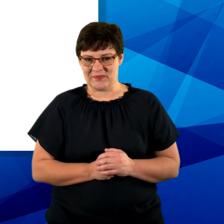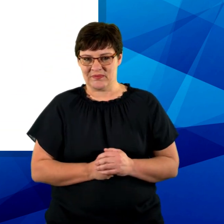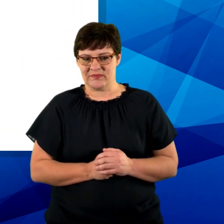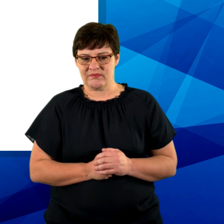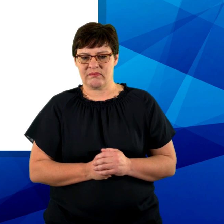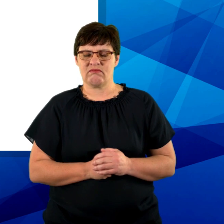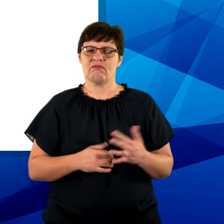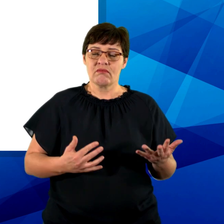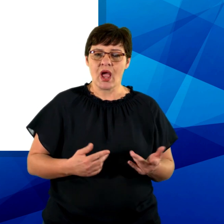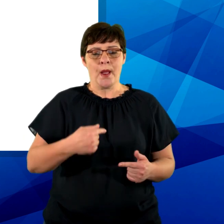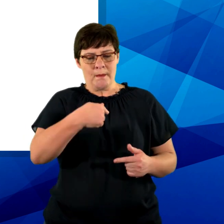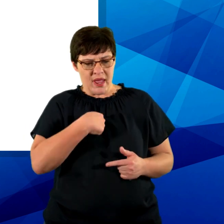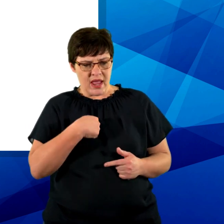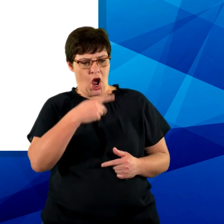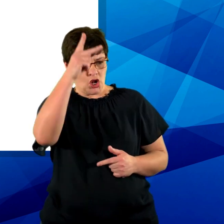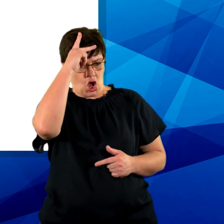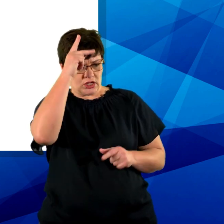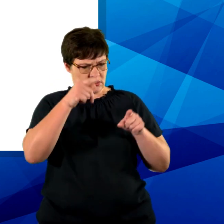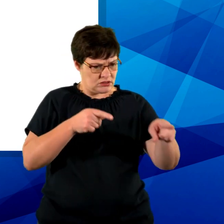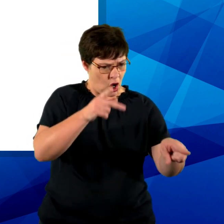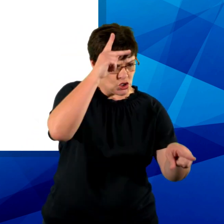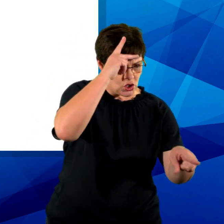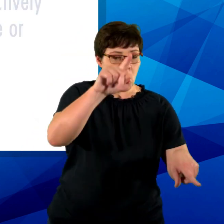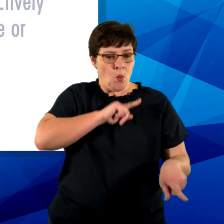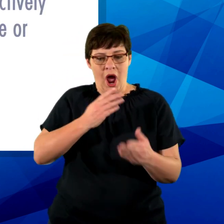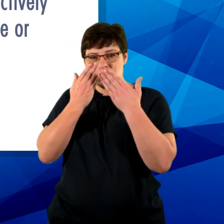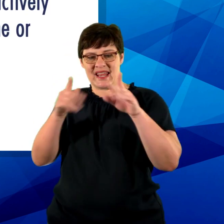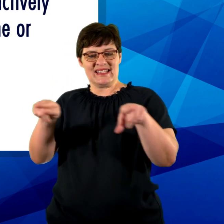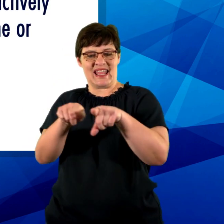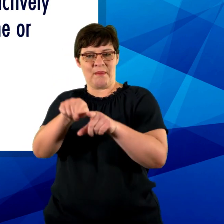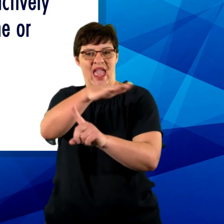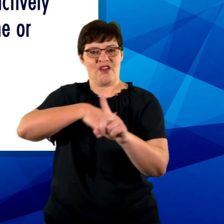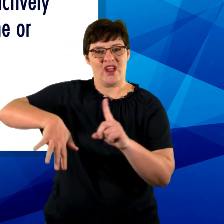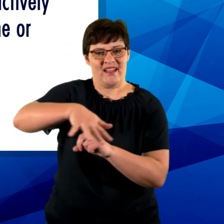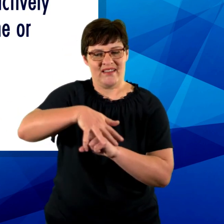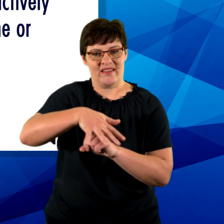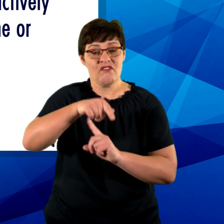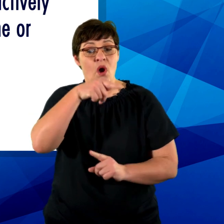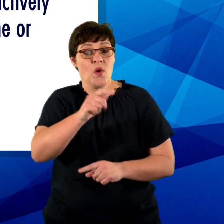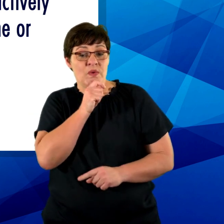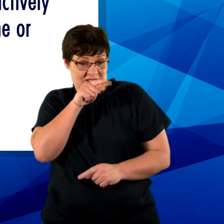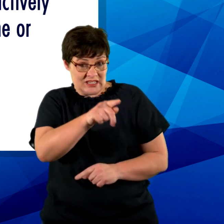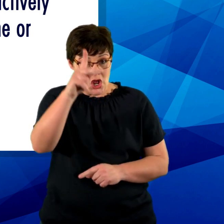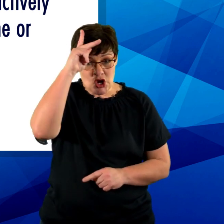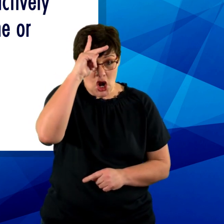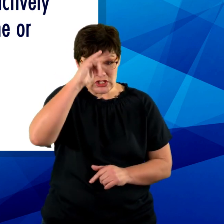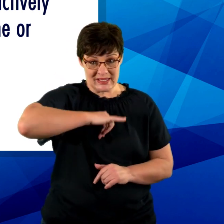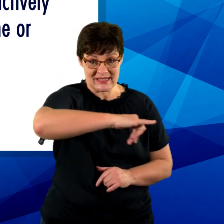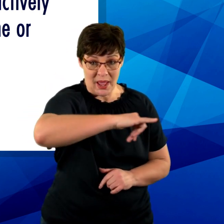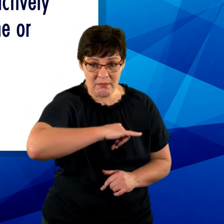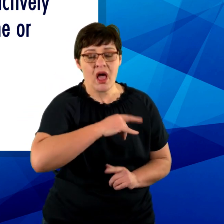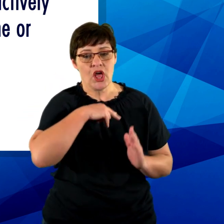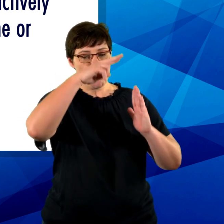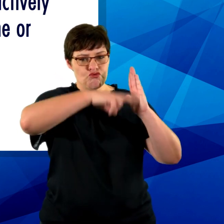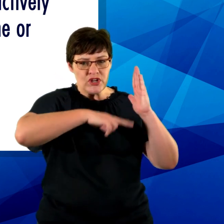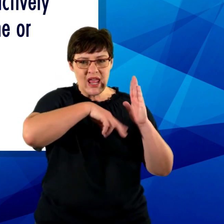There is often shared knowledge among people involved in a certain discipline. When you appeal to this knowledge, you actively engage your